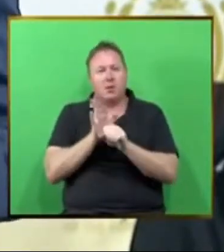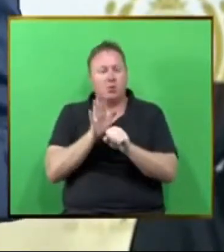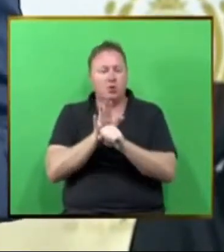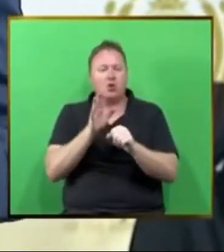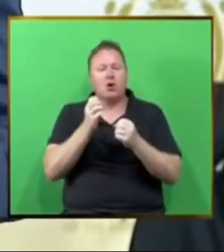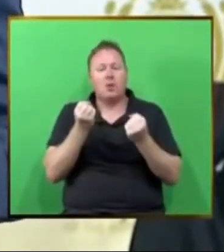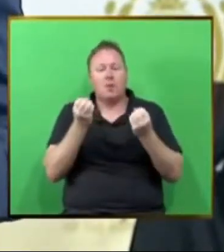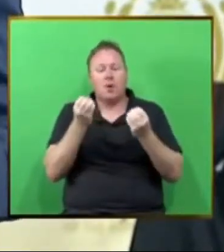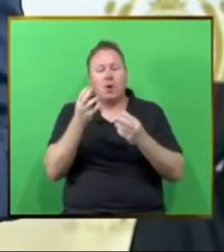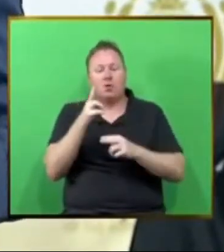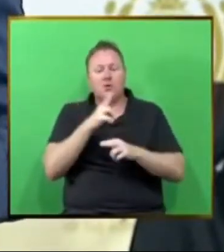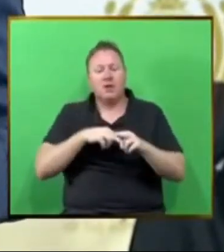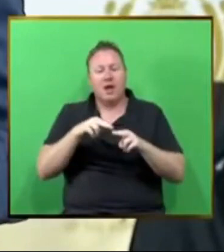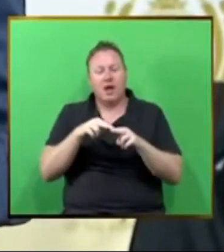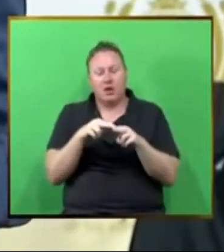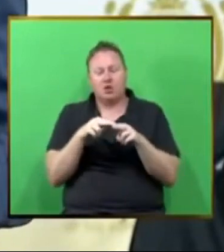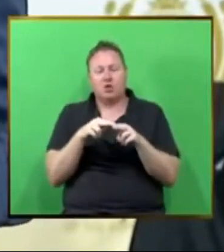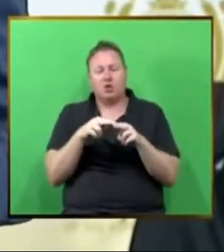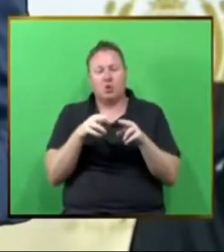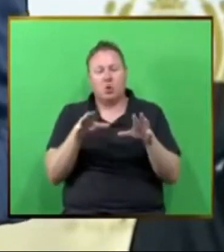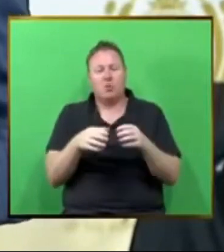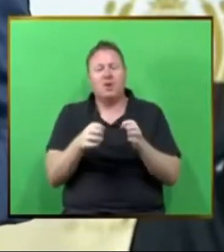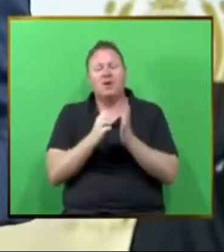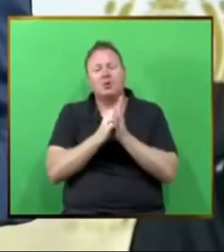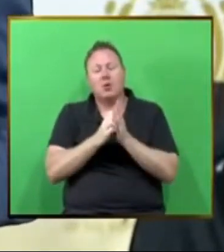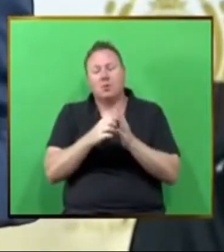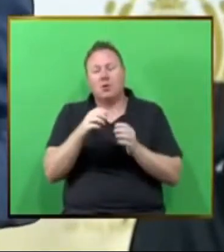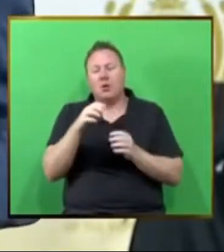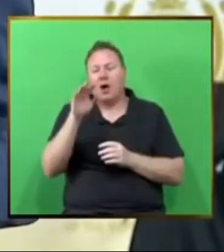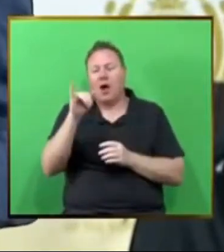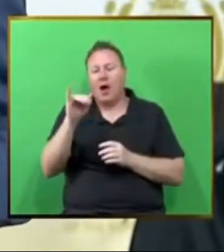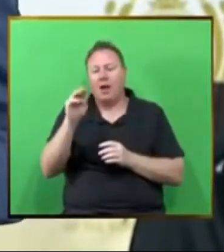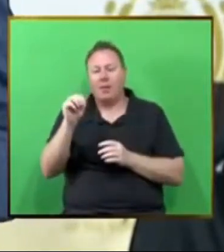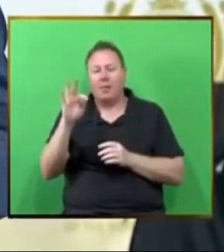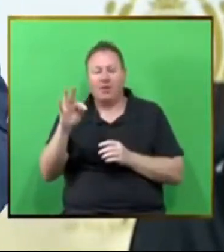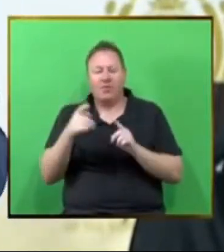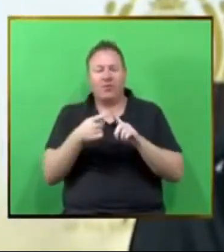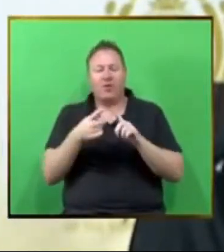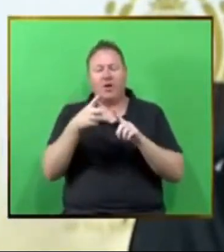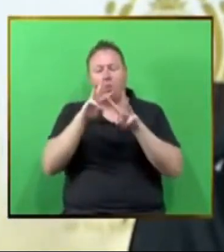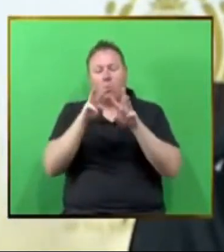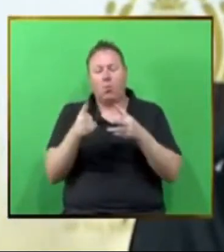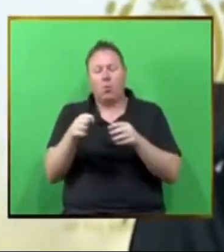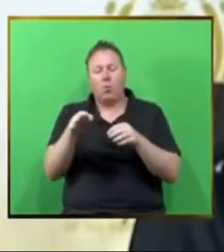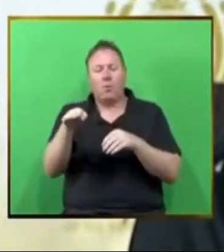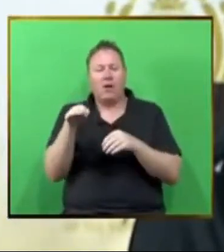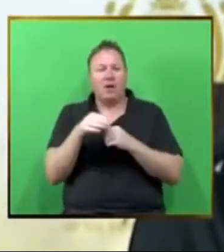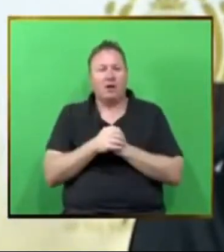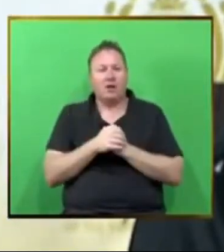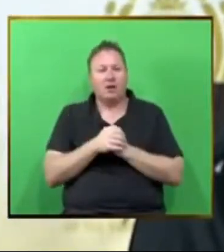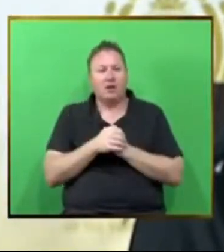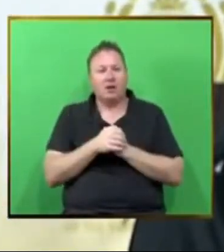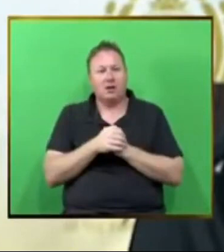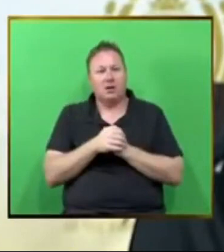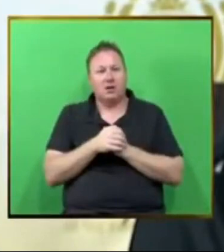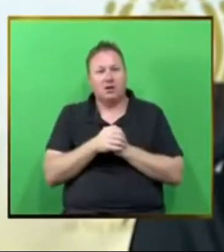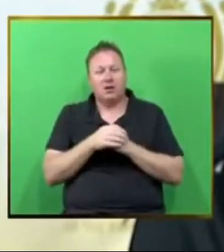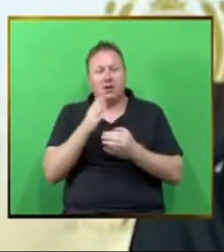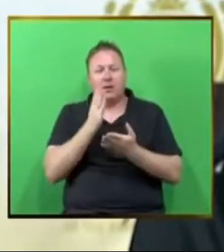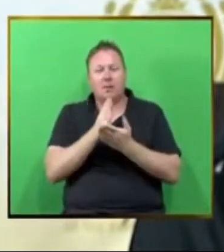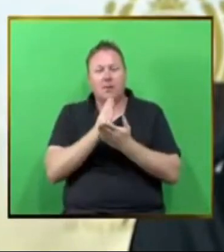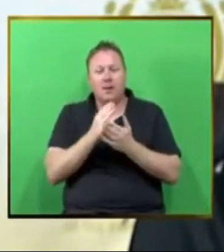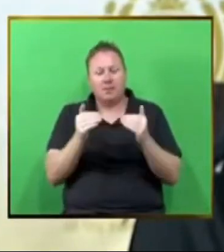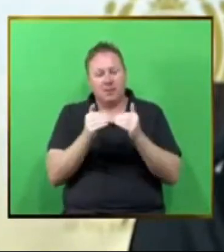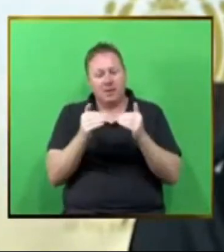multinational institutions like the World Bank and IMF, so that developing countries participate more equally in the